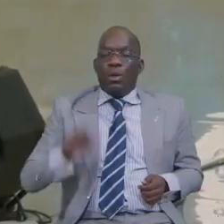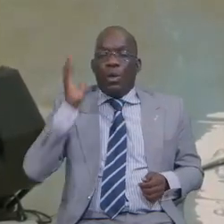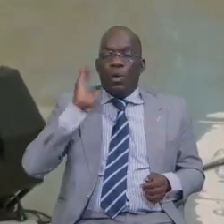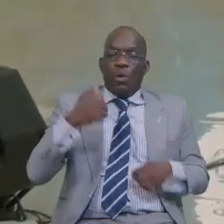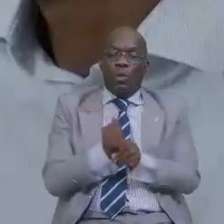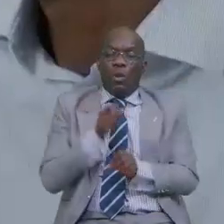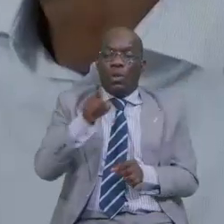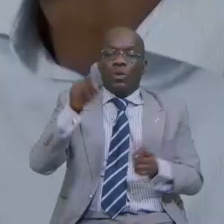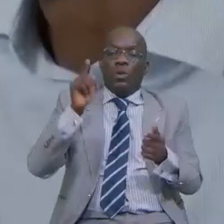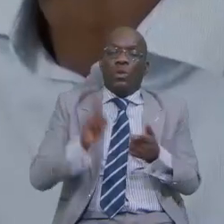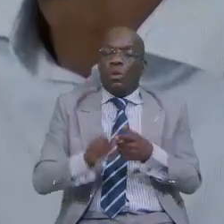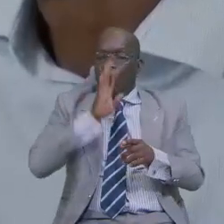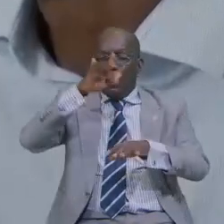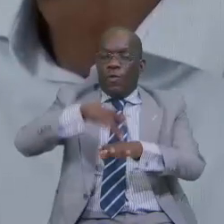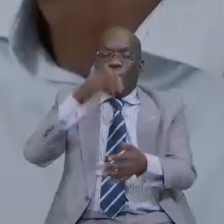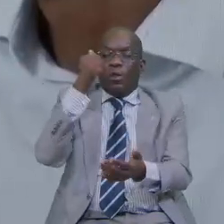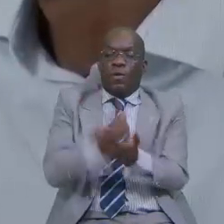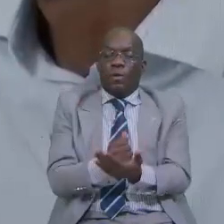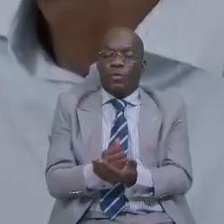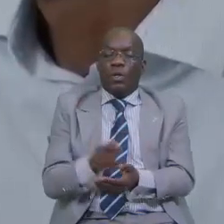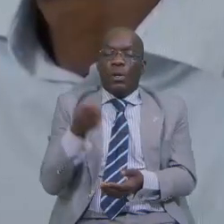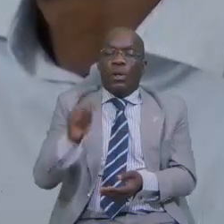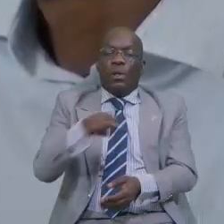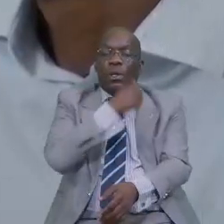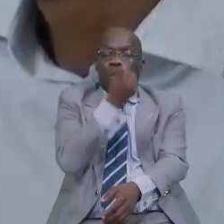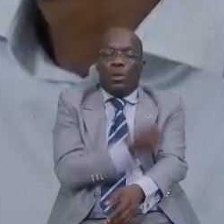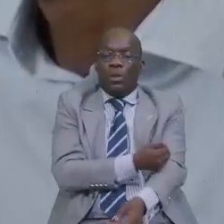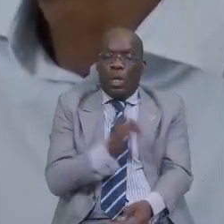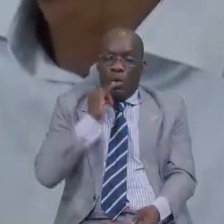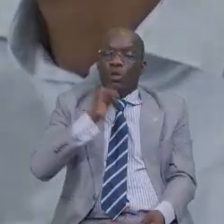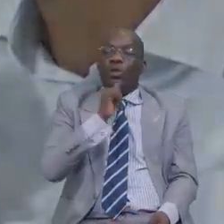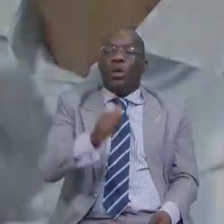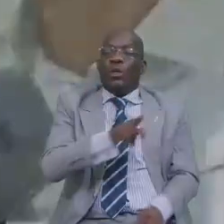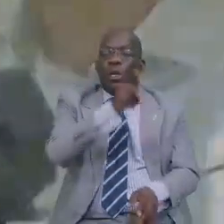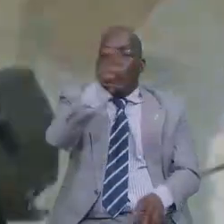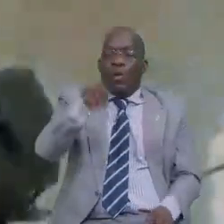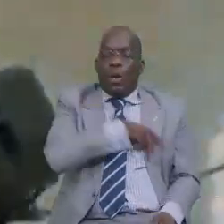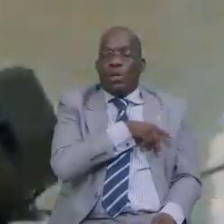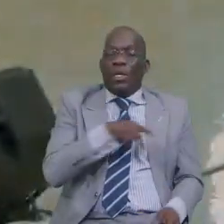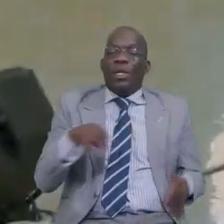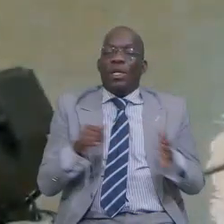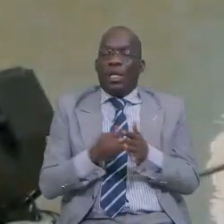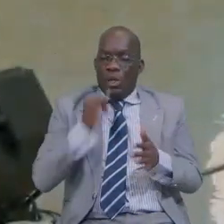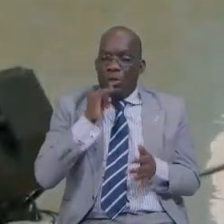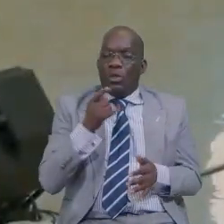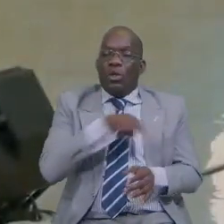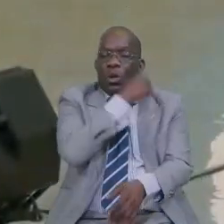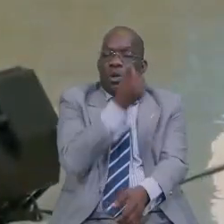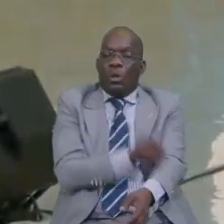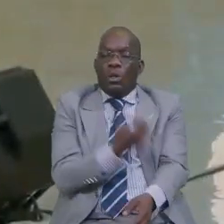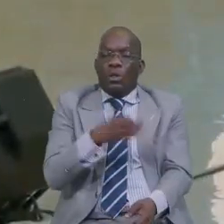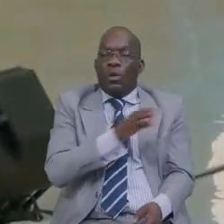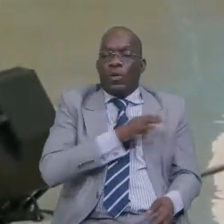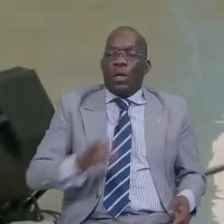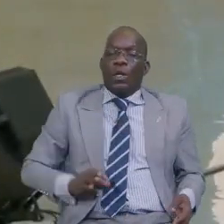effective. The authority is not personal authority. It's the authority of Christ. You stand in the stead